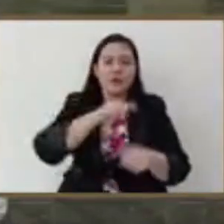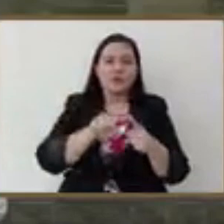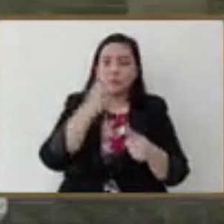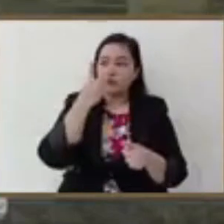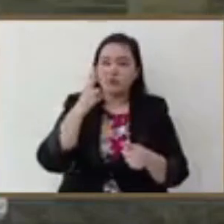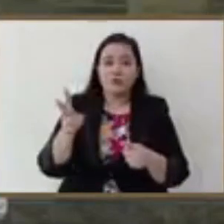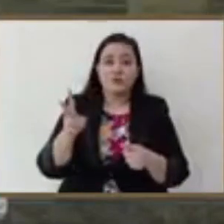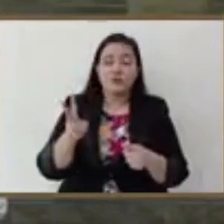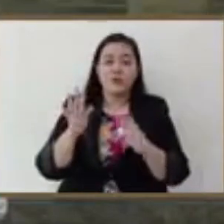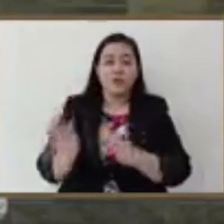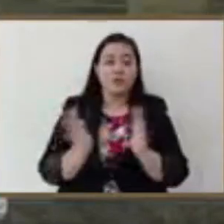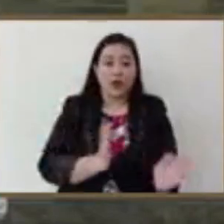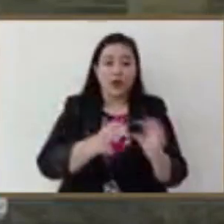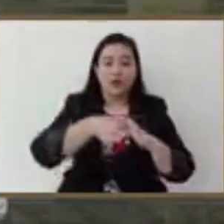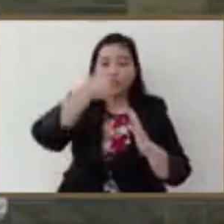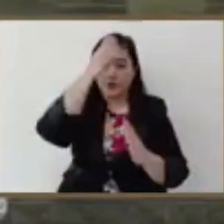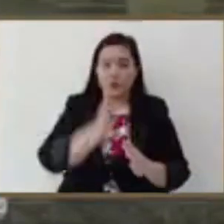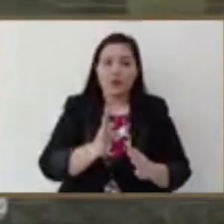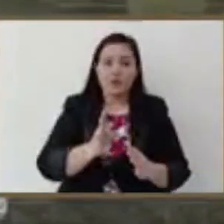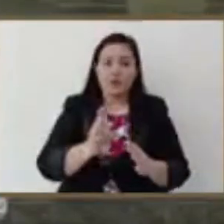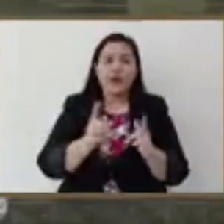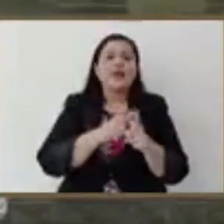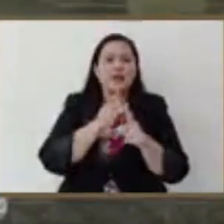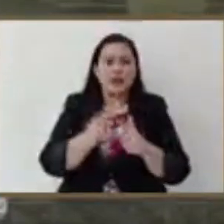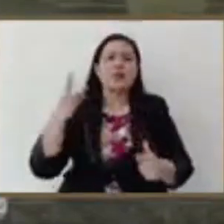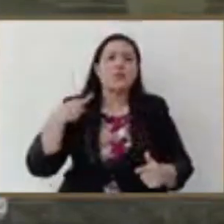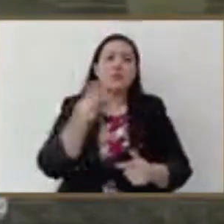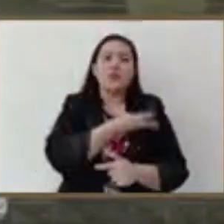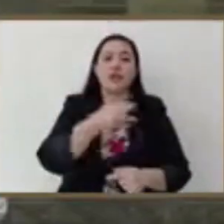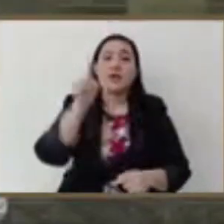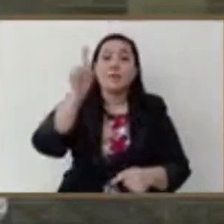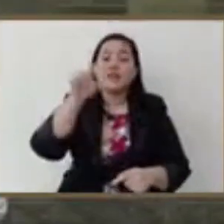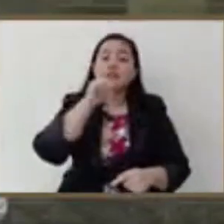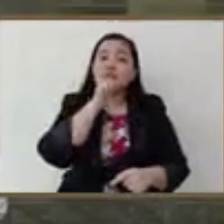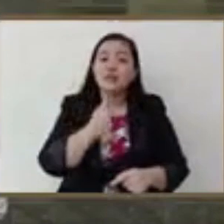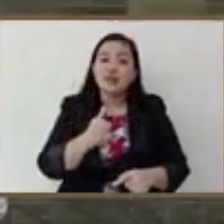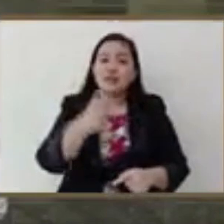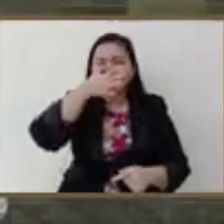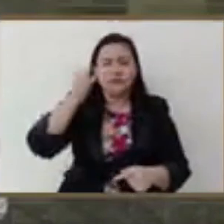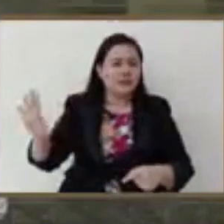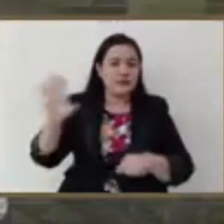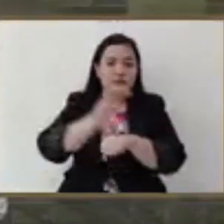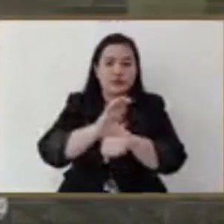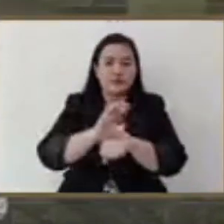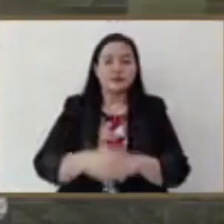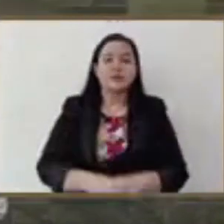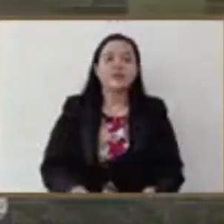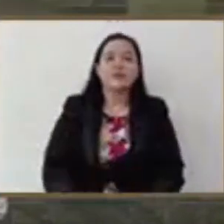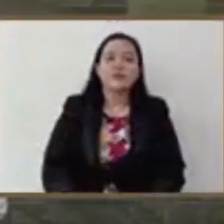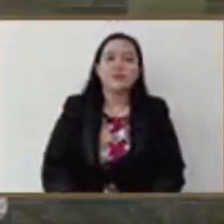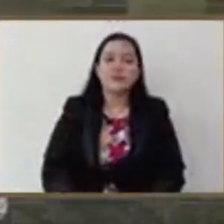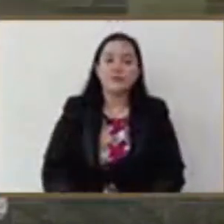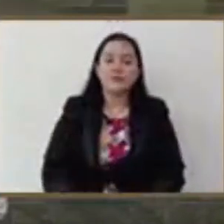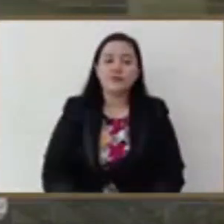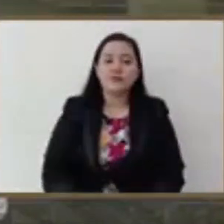Anybody listening to me now? Yeah. And so that is exactly what you should